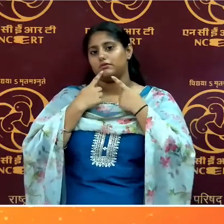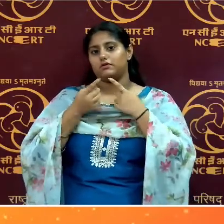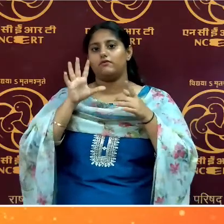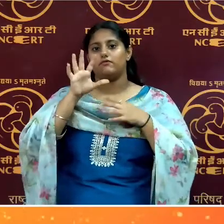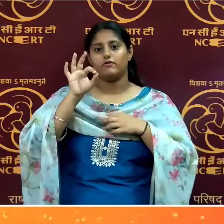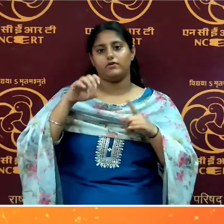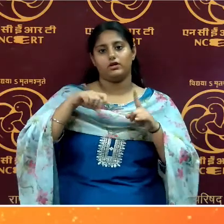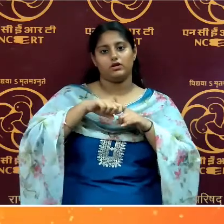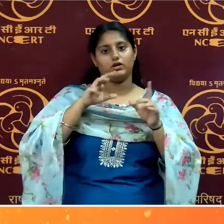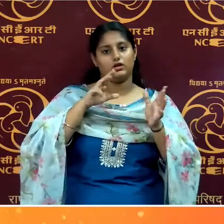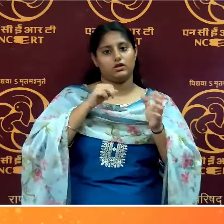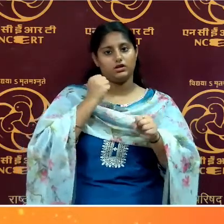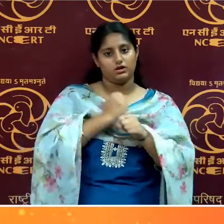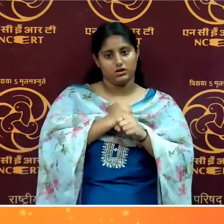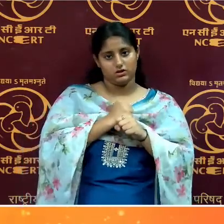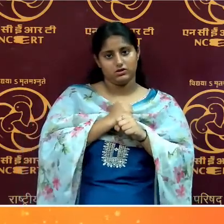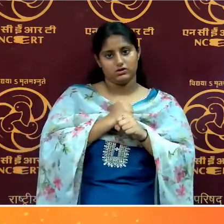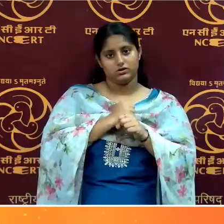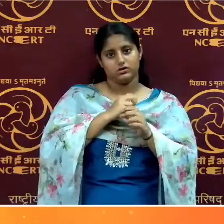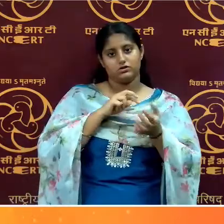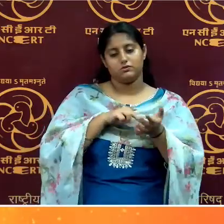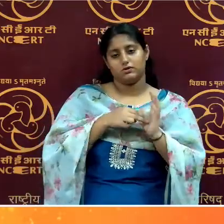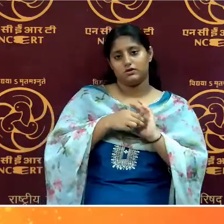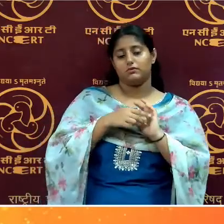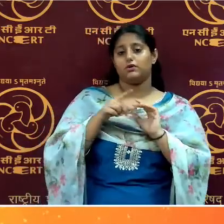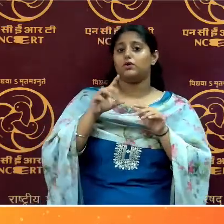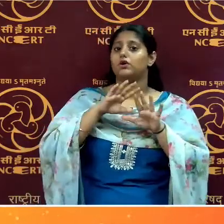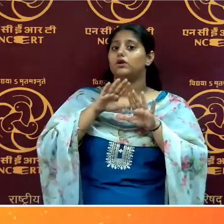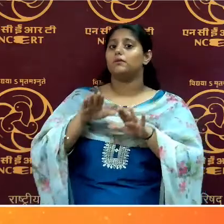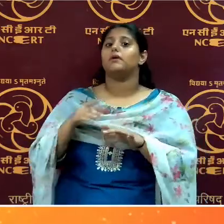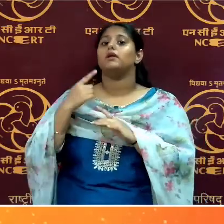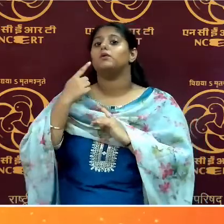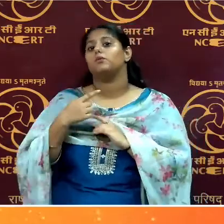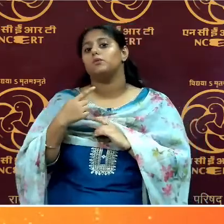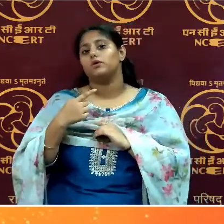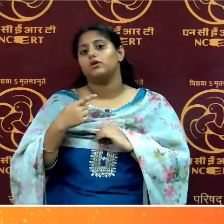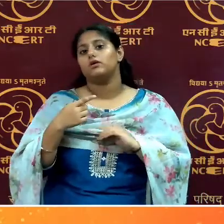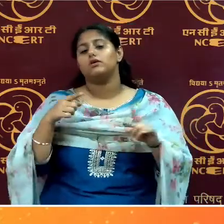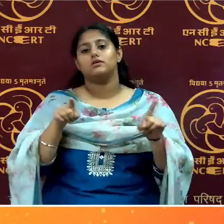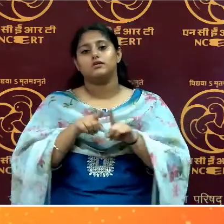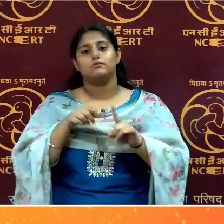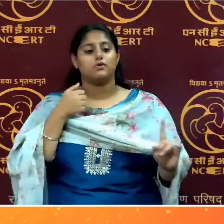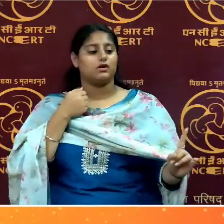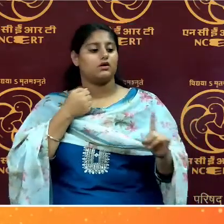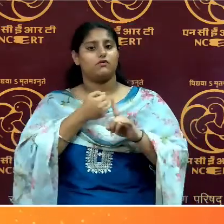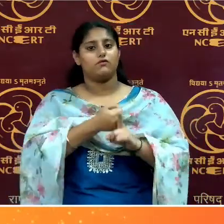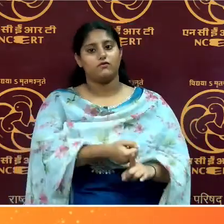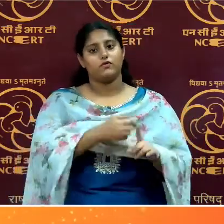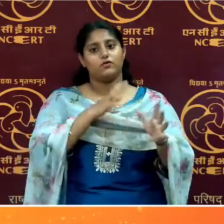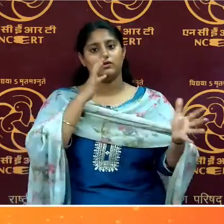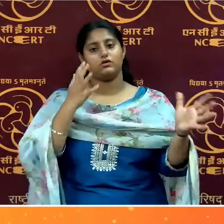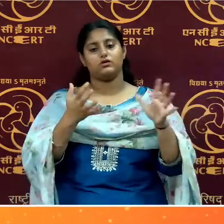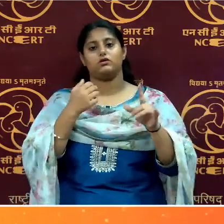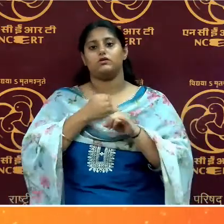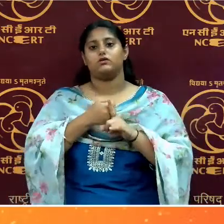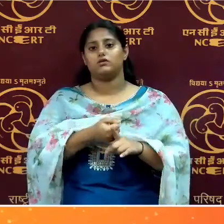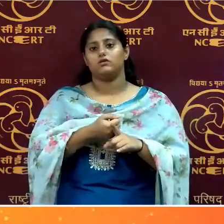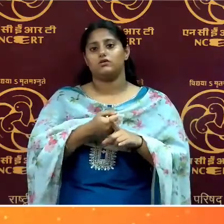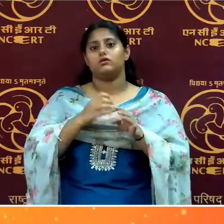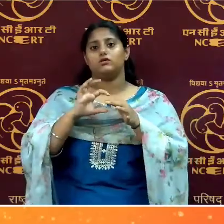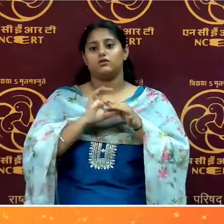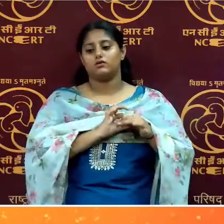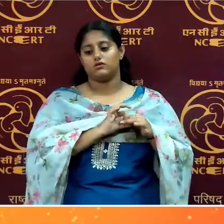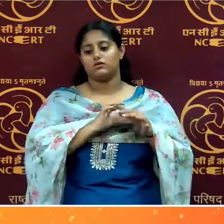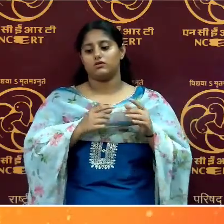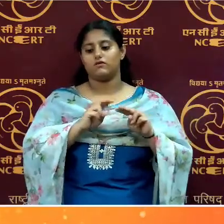kg, then actually it totally depends on the force with which Earth is attracting me towards it? Yes. Okay. It